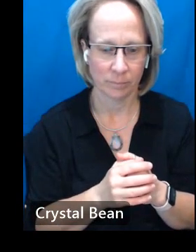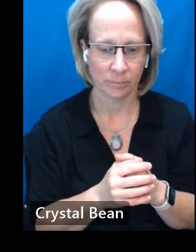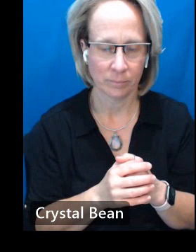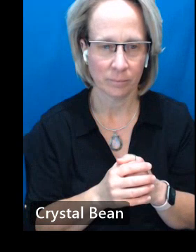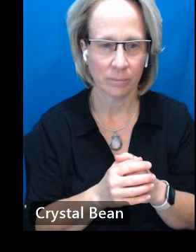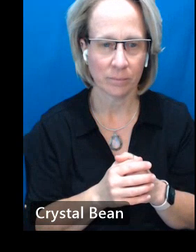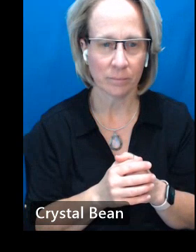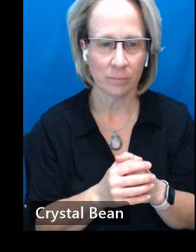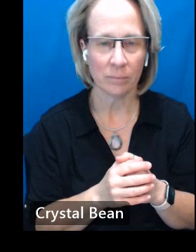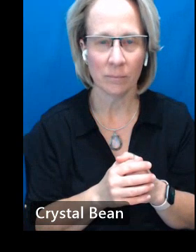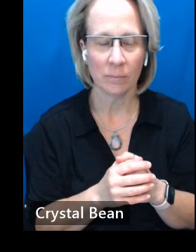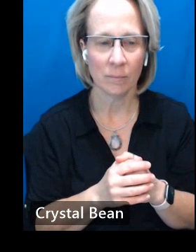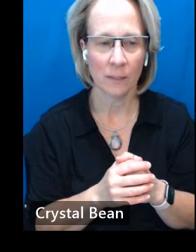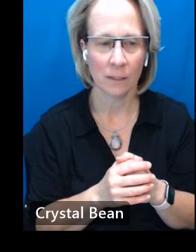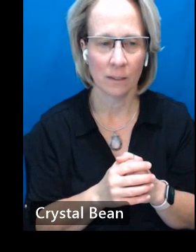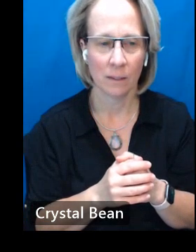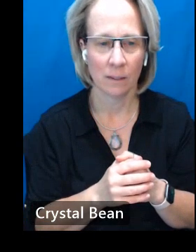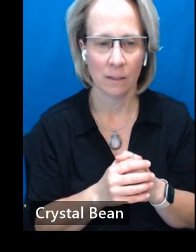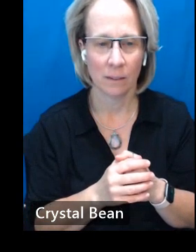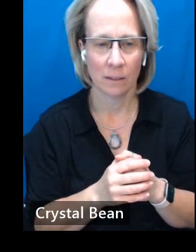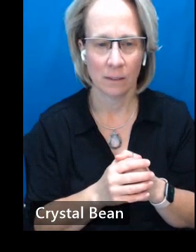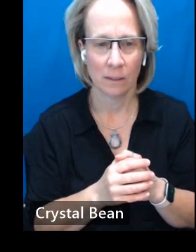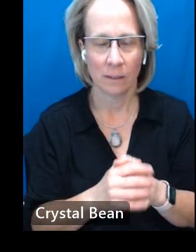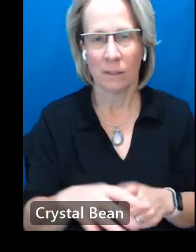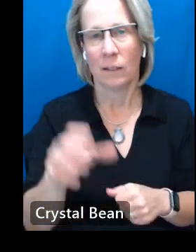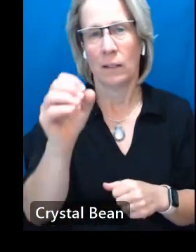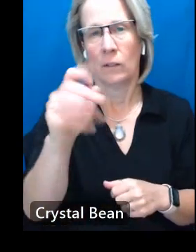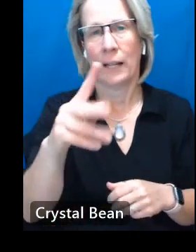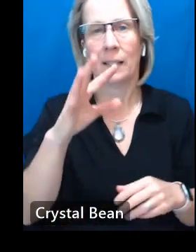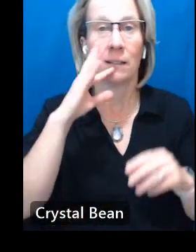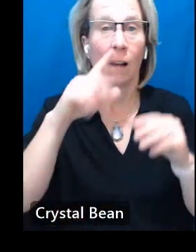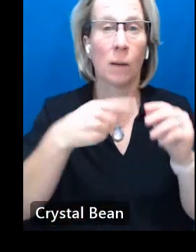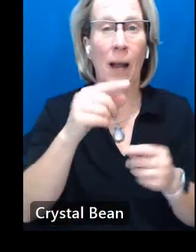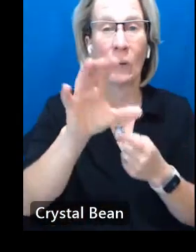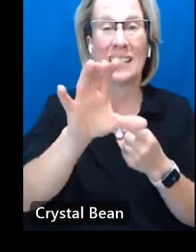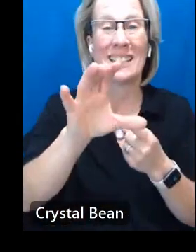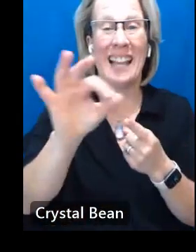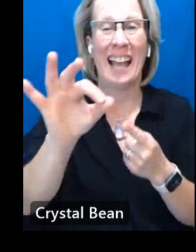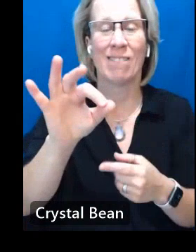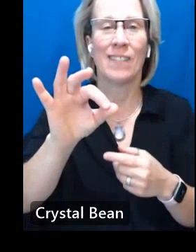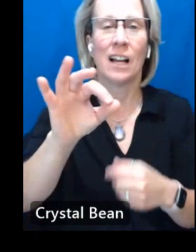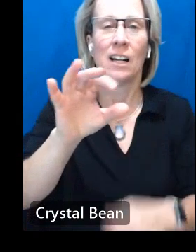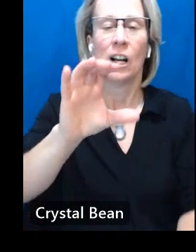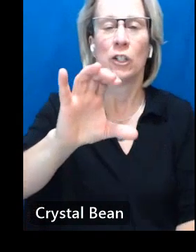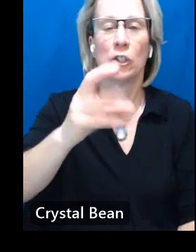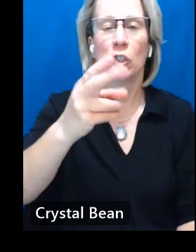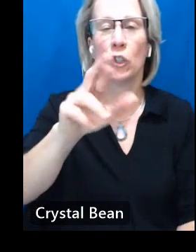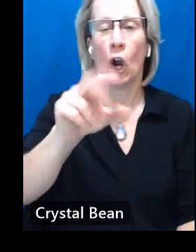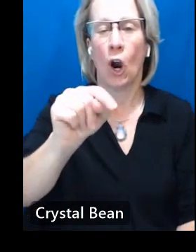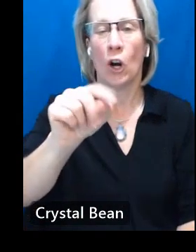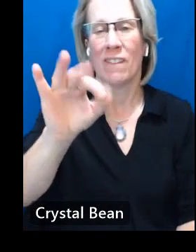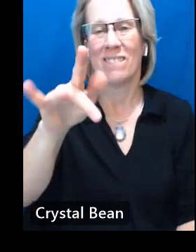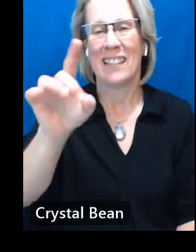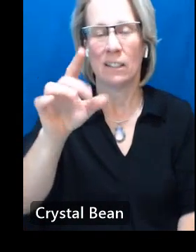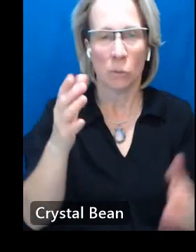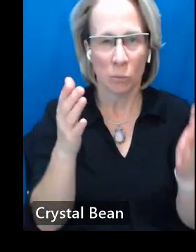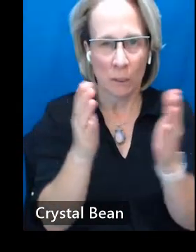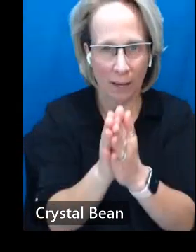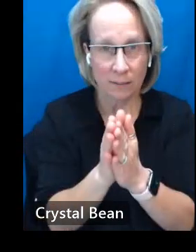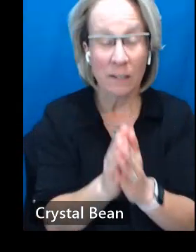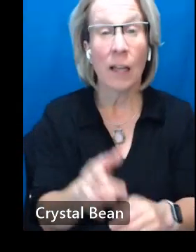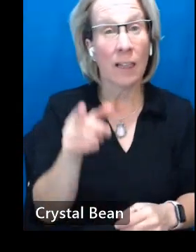Okay, let's talk a little bit about chart field requests. So these are used to establish a new